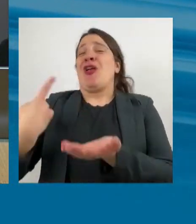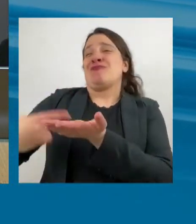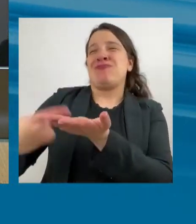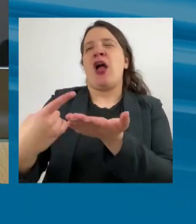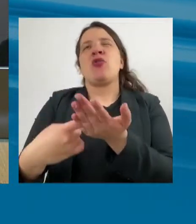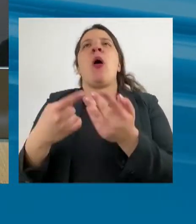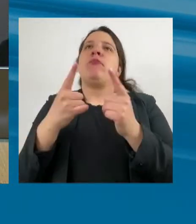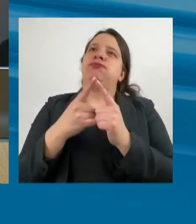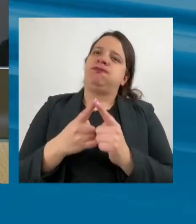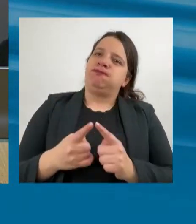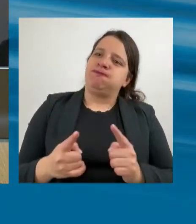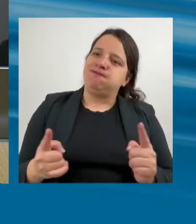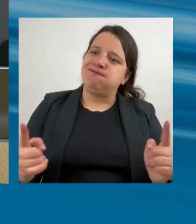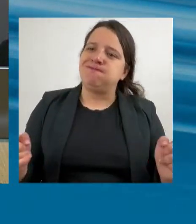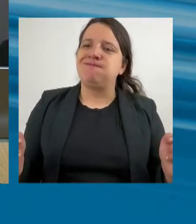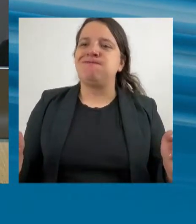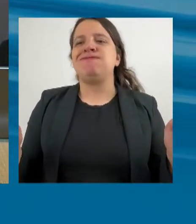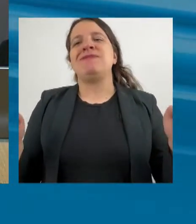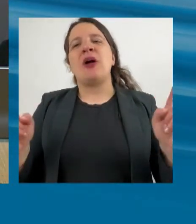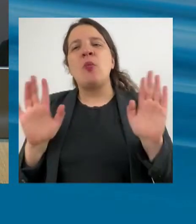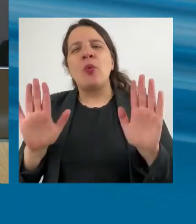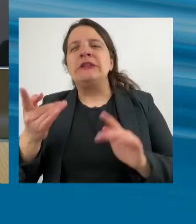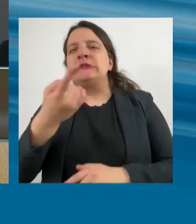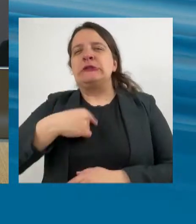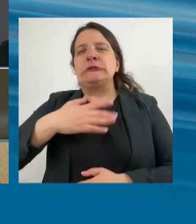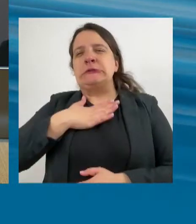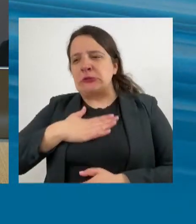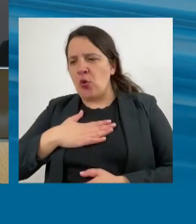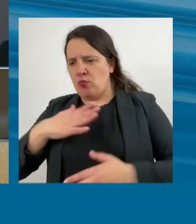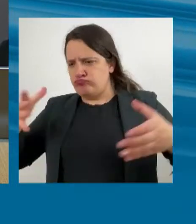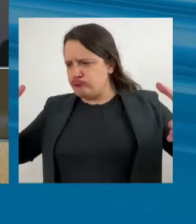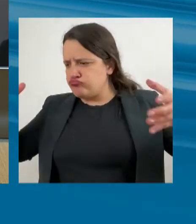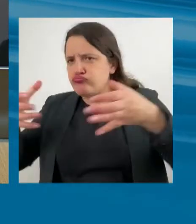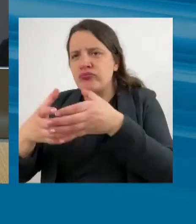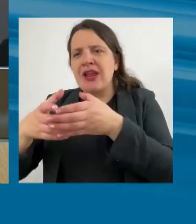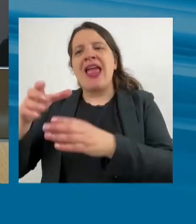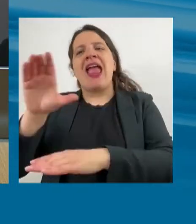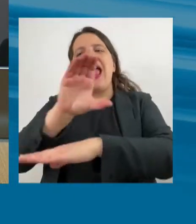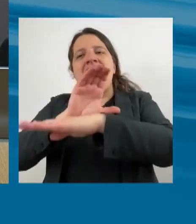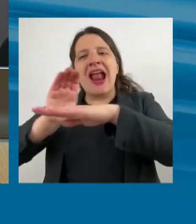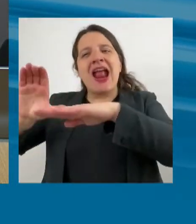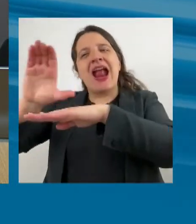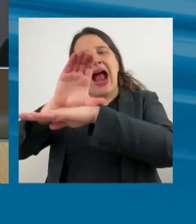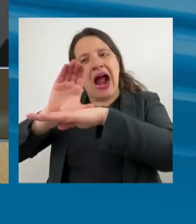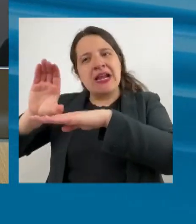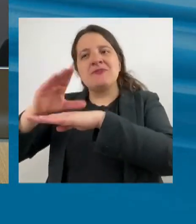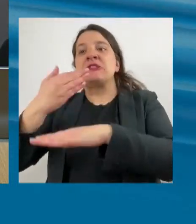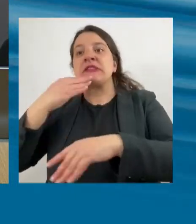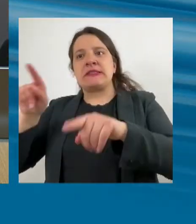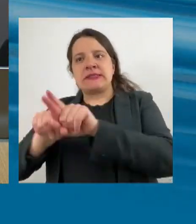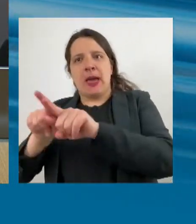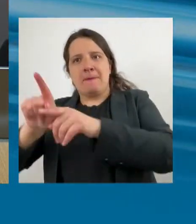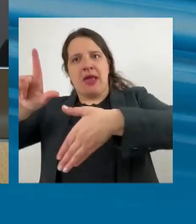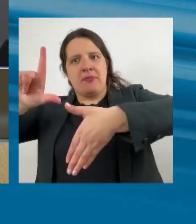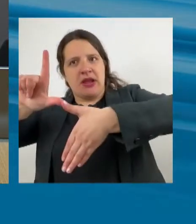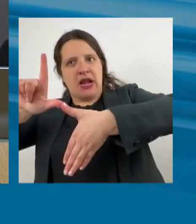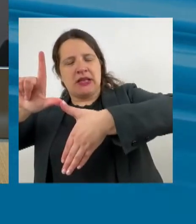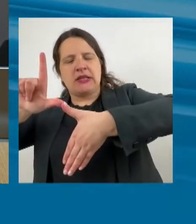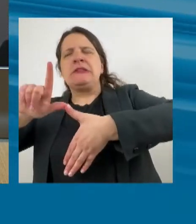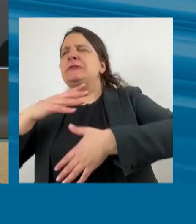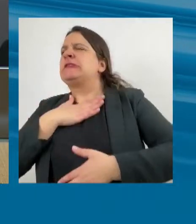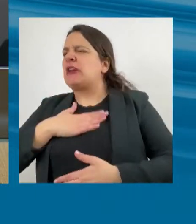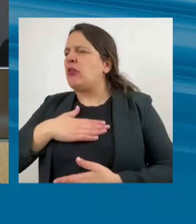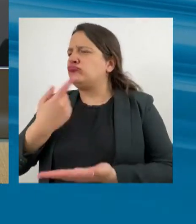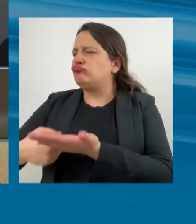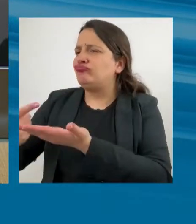regionally, the Caribbean bloc and the Latin American bloc. I think a lot of the multilaterals too also have to understand that as